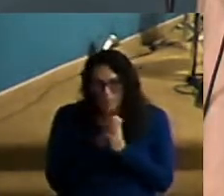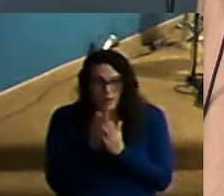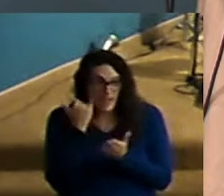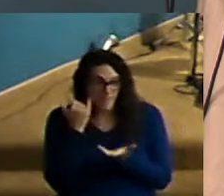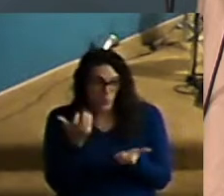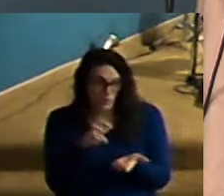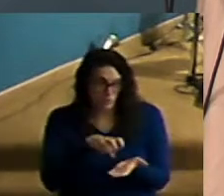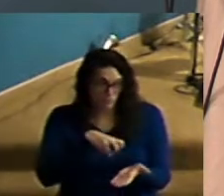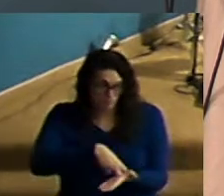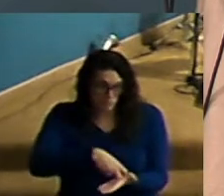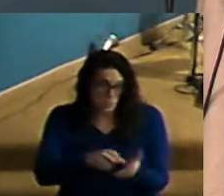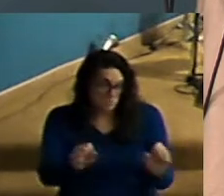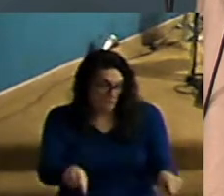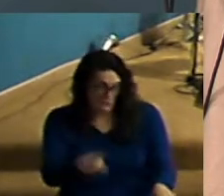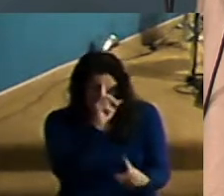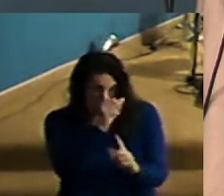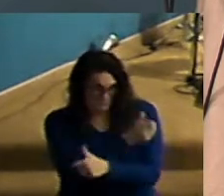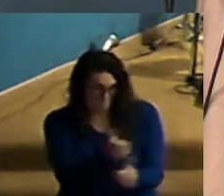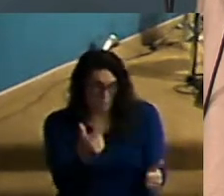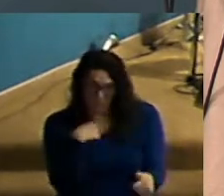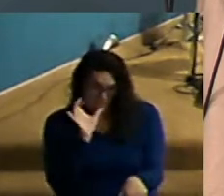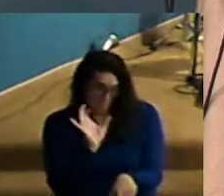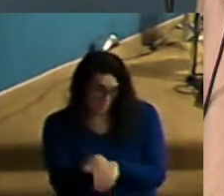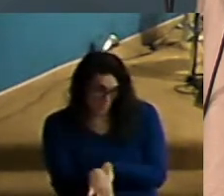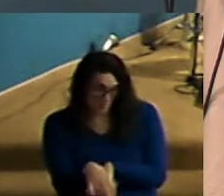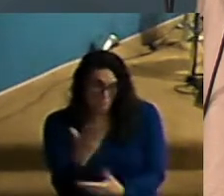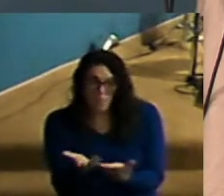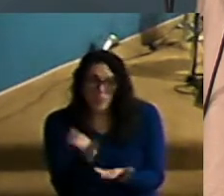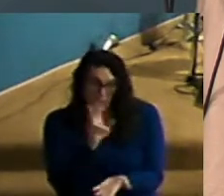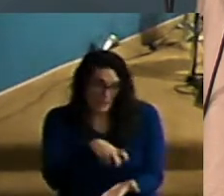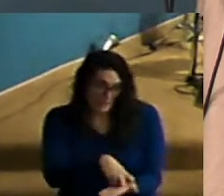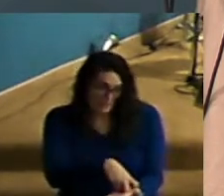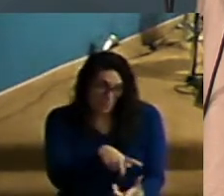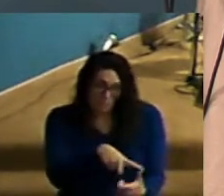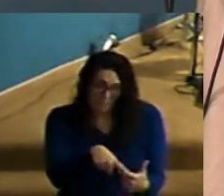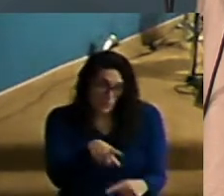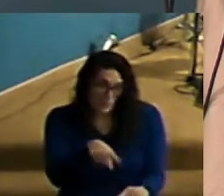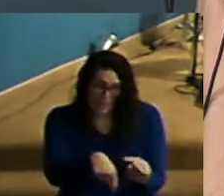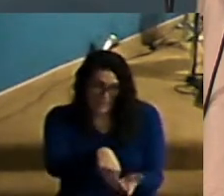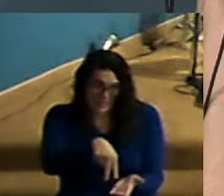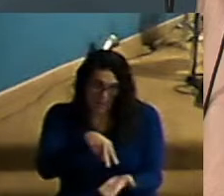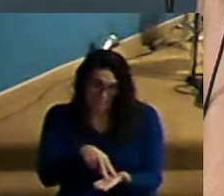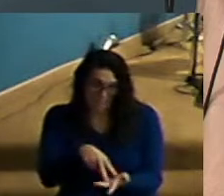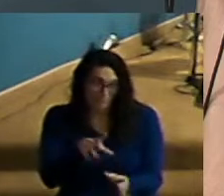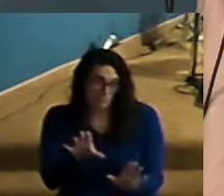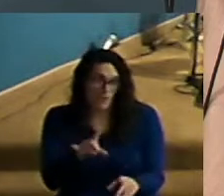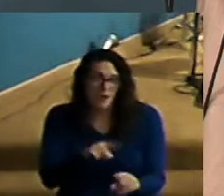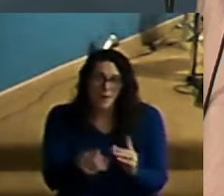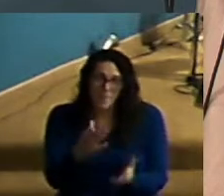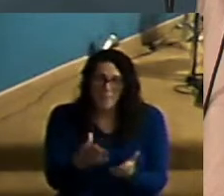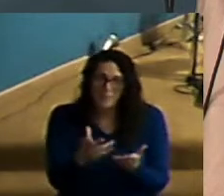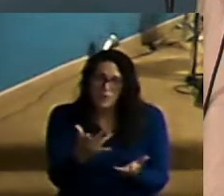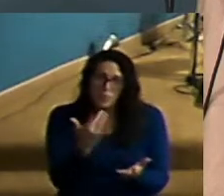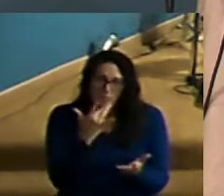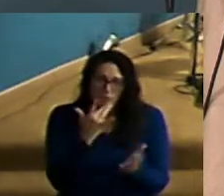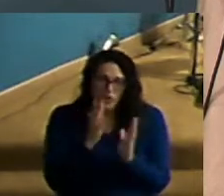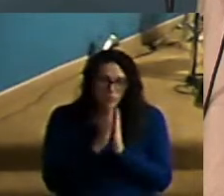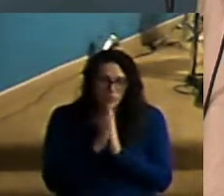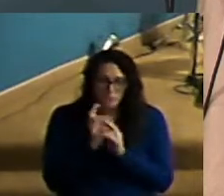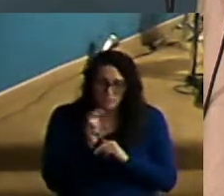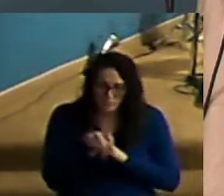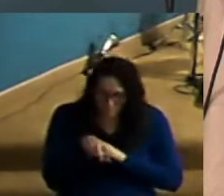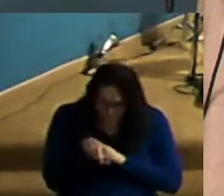knees, you can. I'm not going to force anybody to, because like I said, some of you might be able to get down there and can't get up. But maybe there's a posture where you would like to